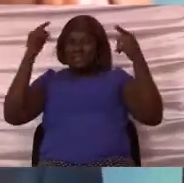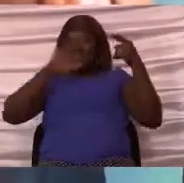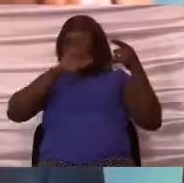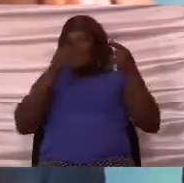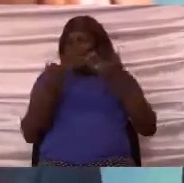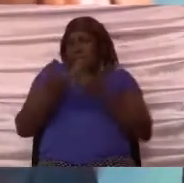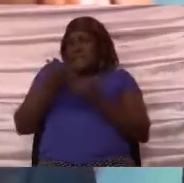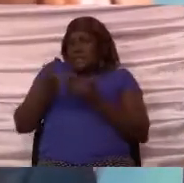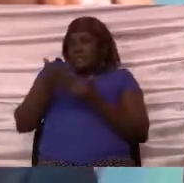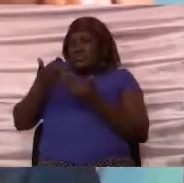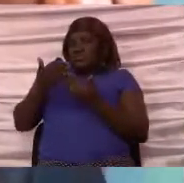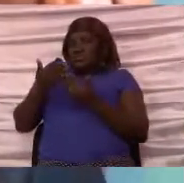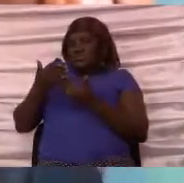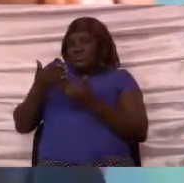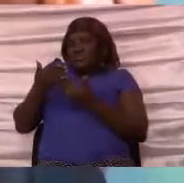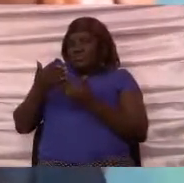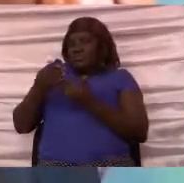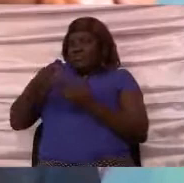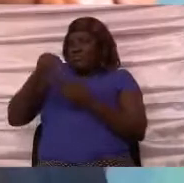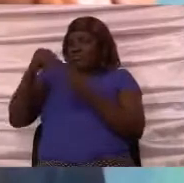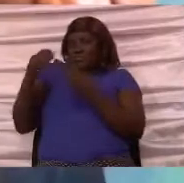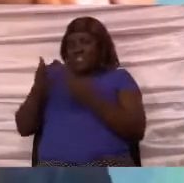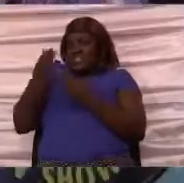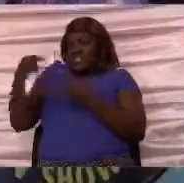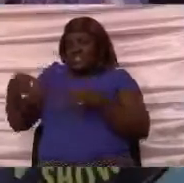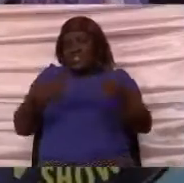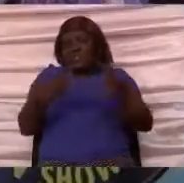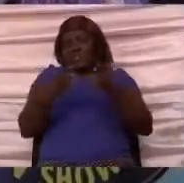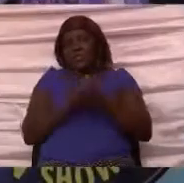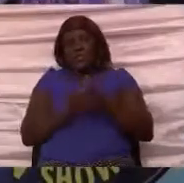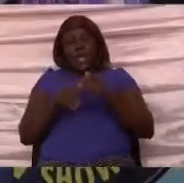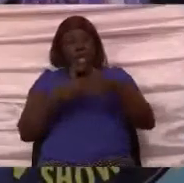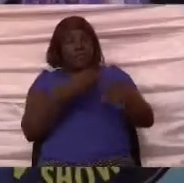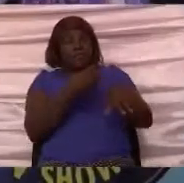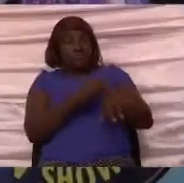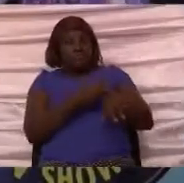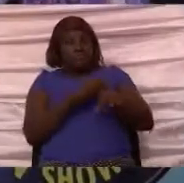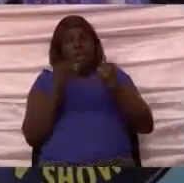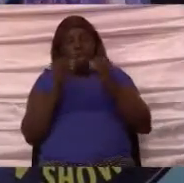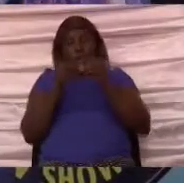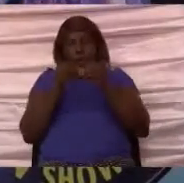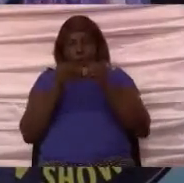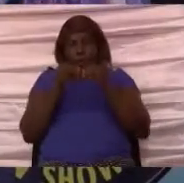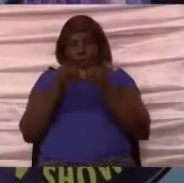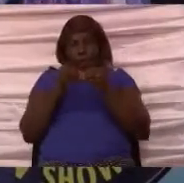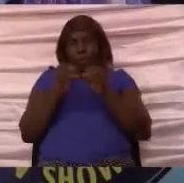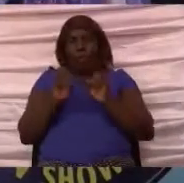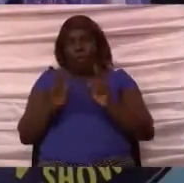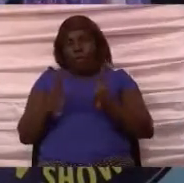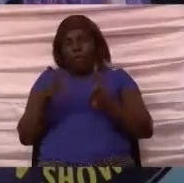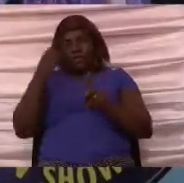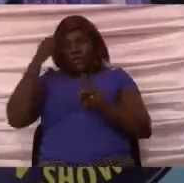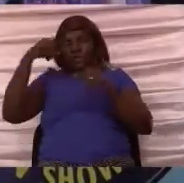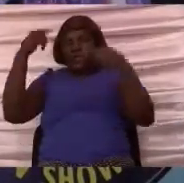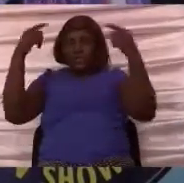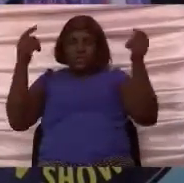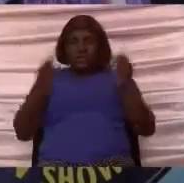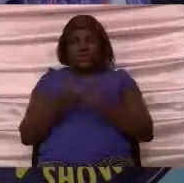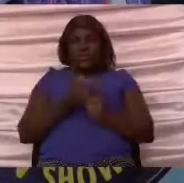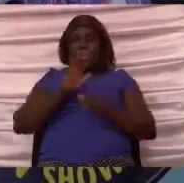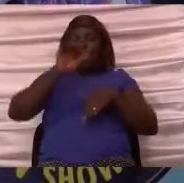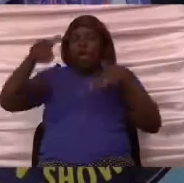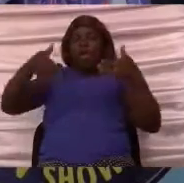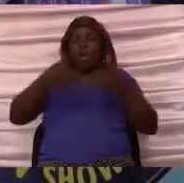and comfortable paths, because the harder the circumstances, the more the chances of extraordinary success. All